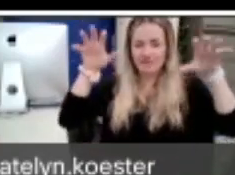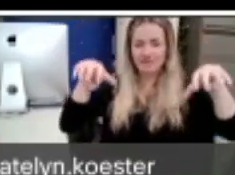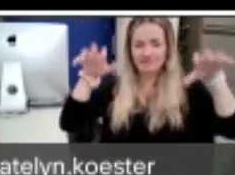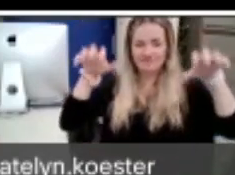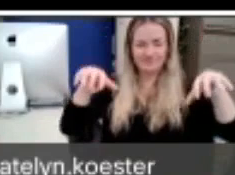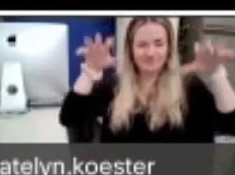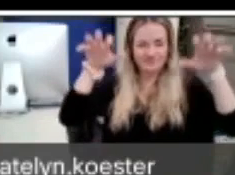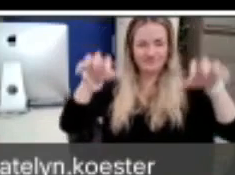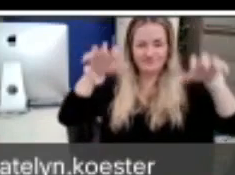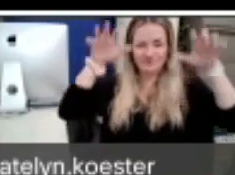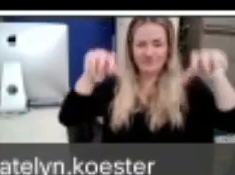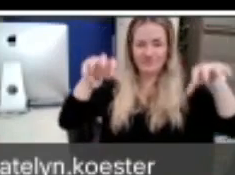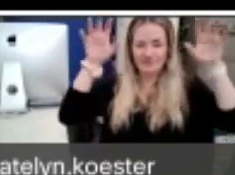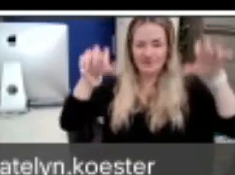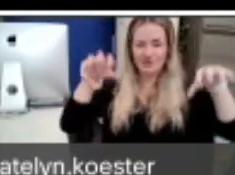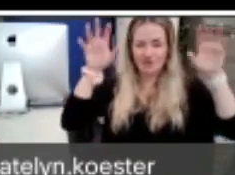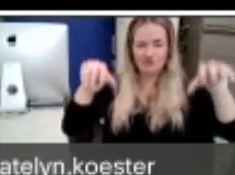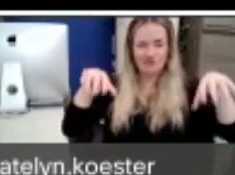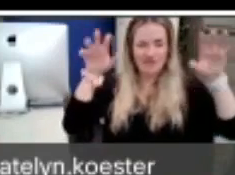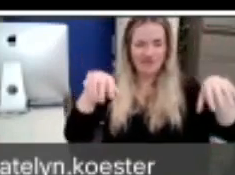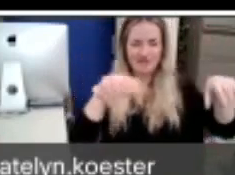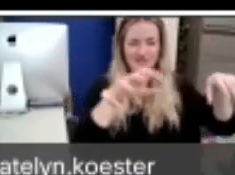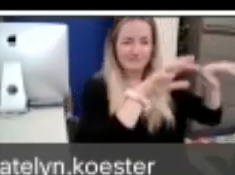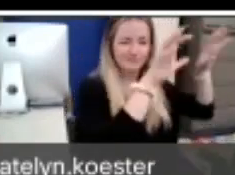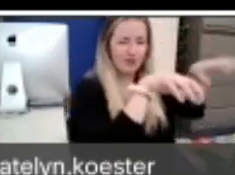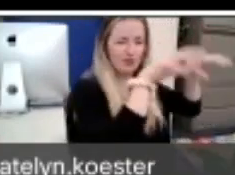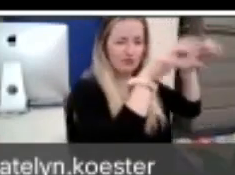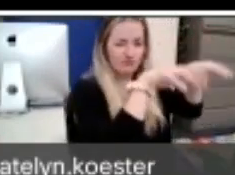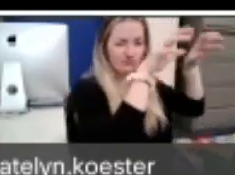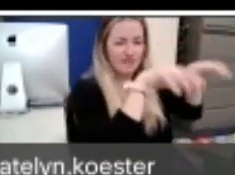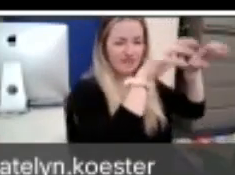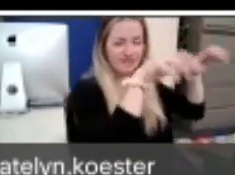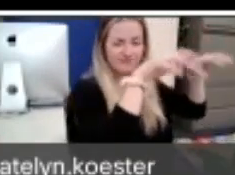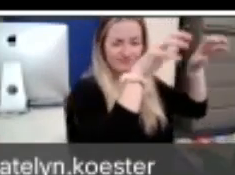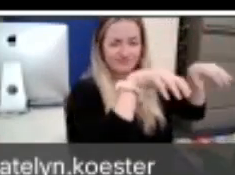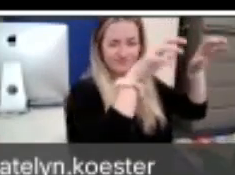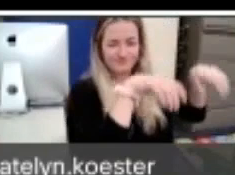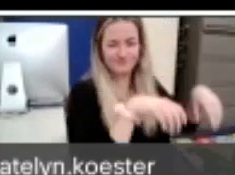Those are like the raindrops coming down from the clouds, right?